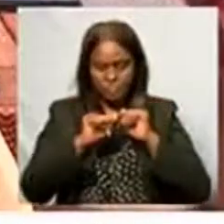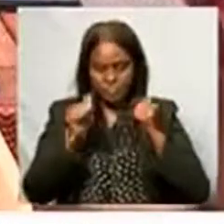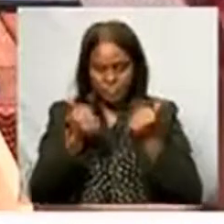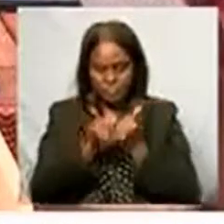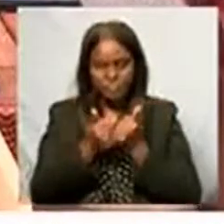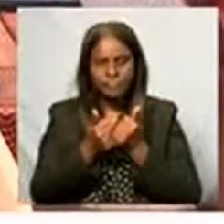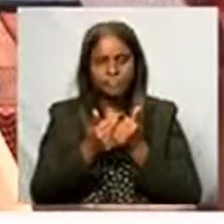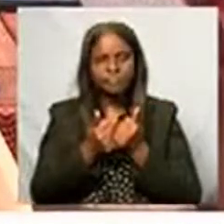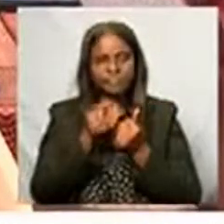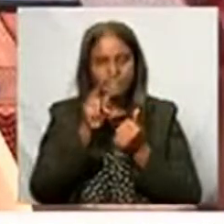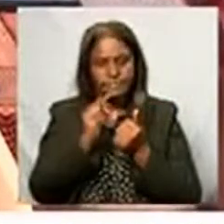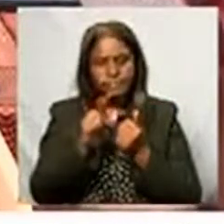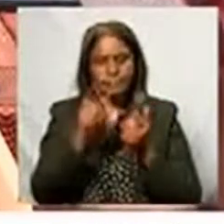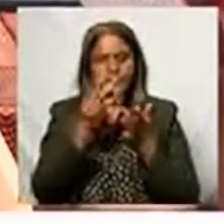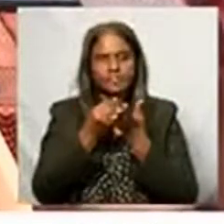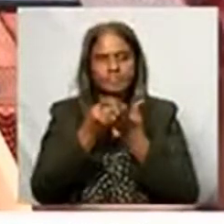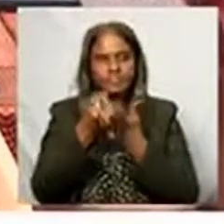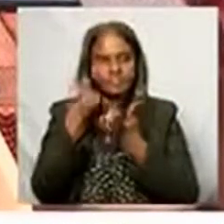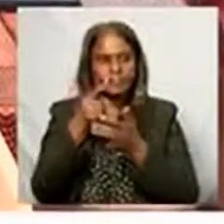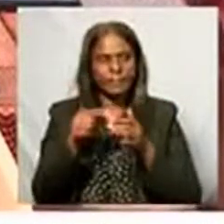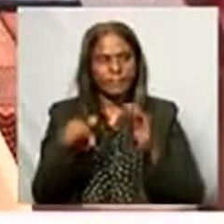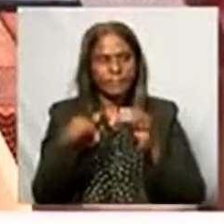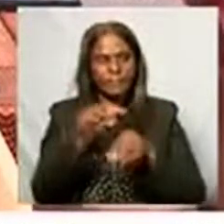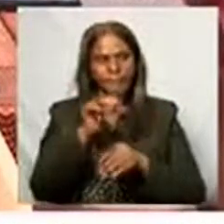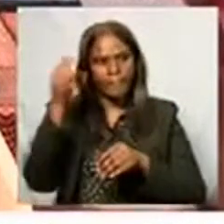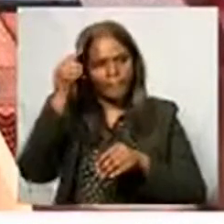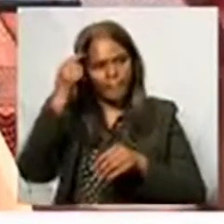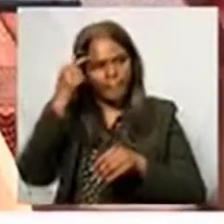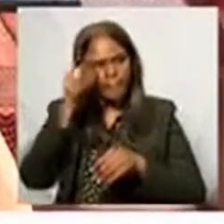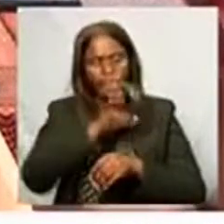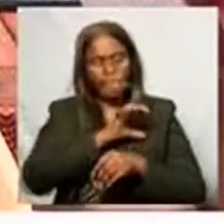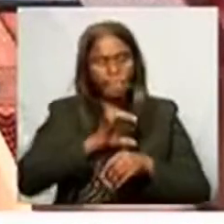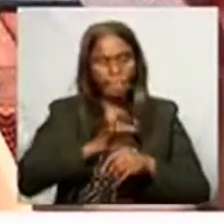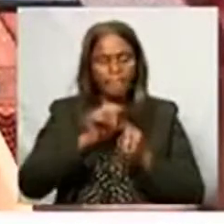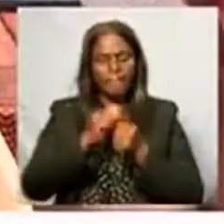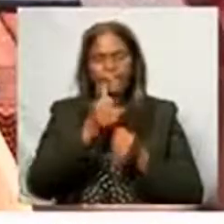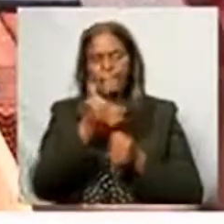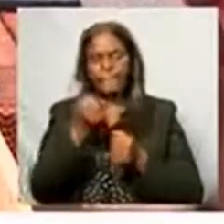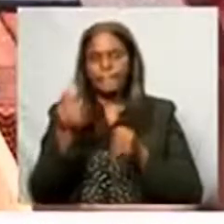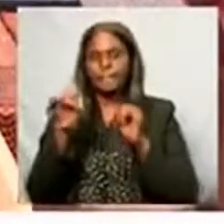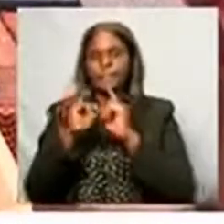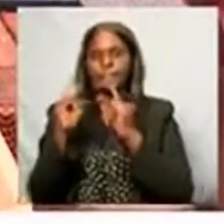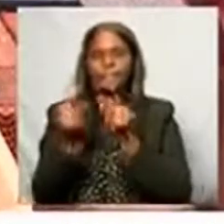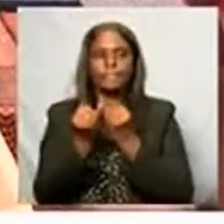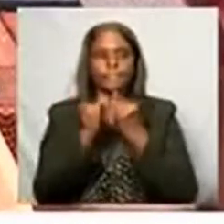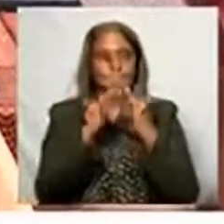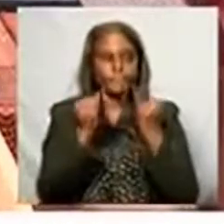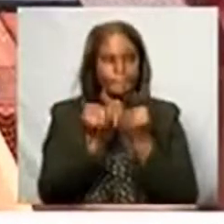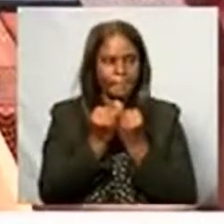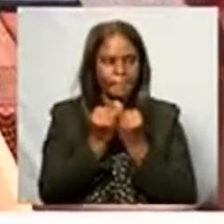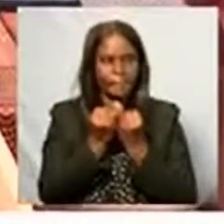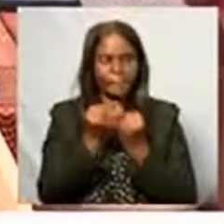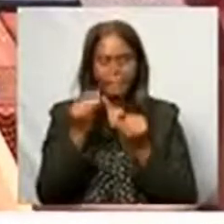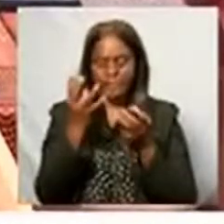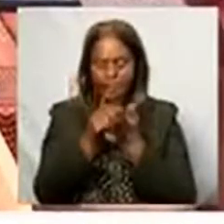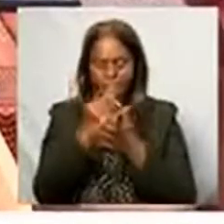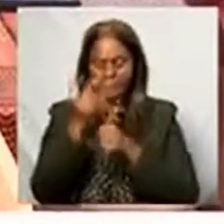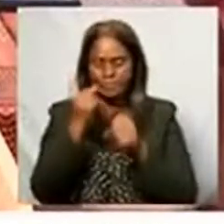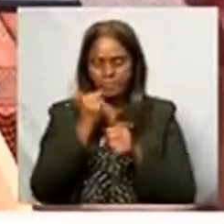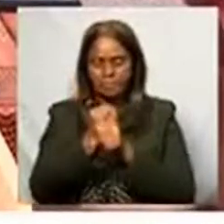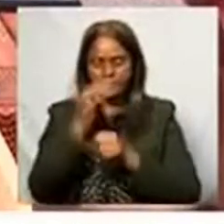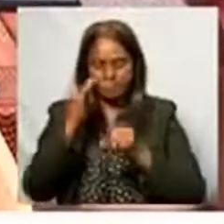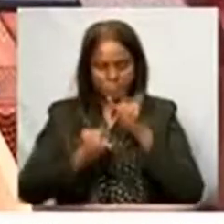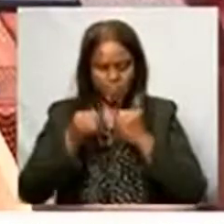General, on the accounts of parastatal bodies and other statutory institutions for the financial